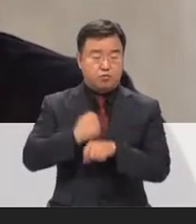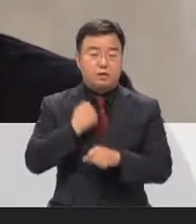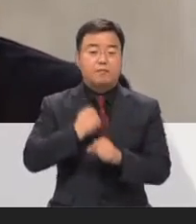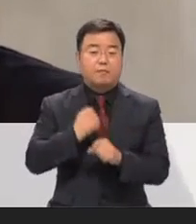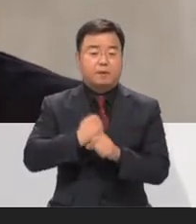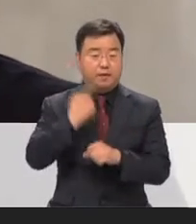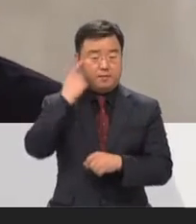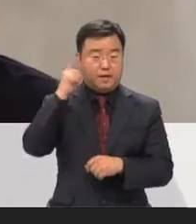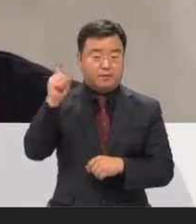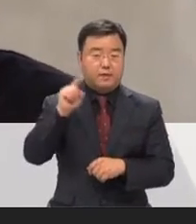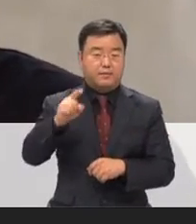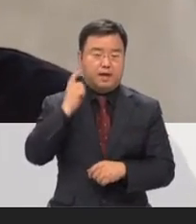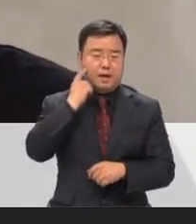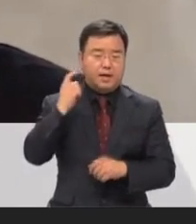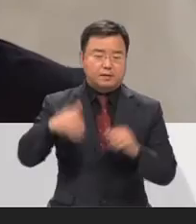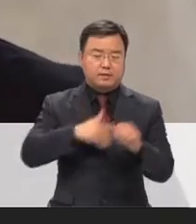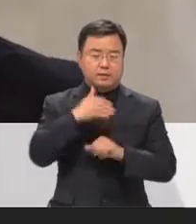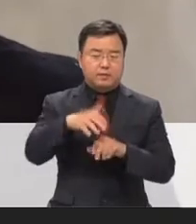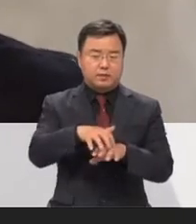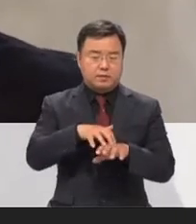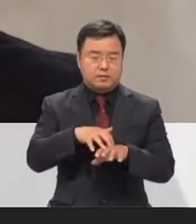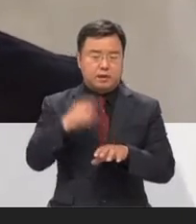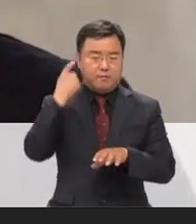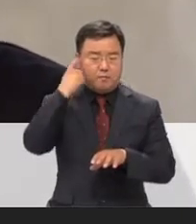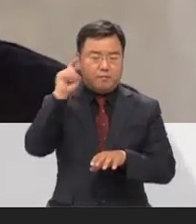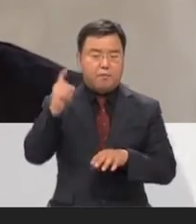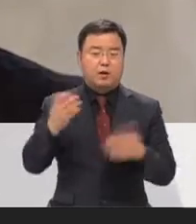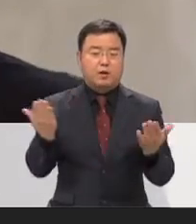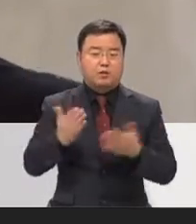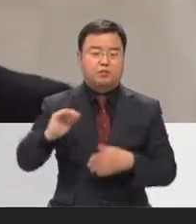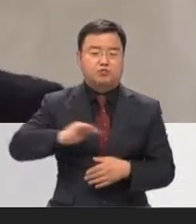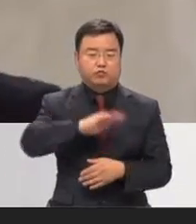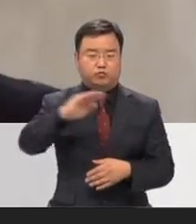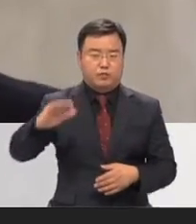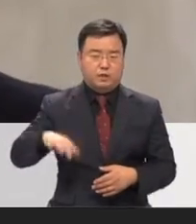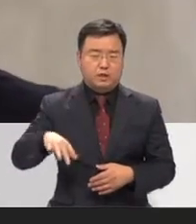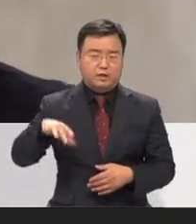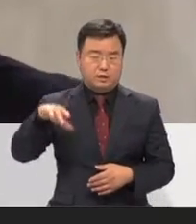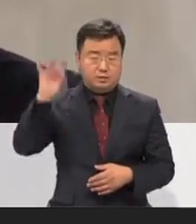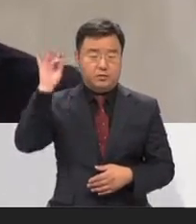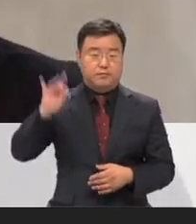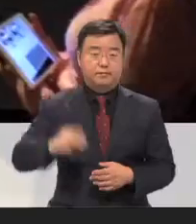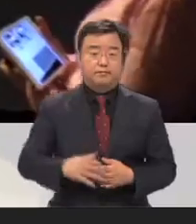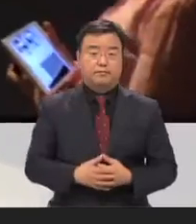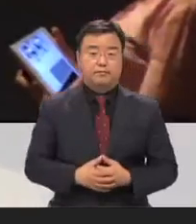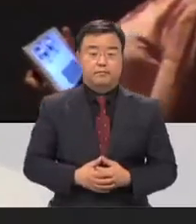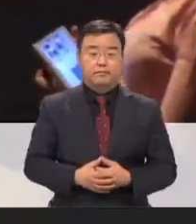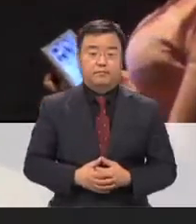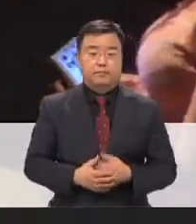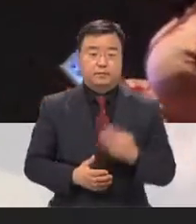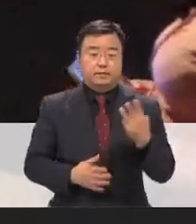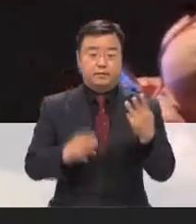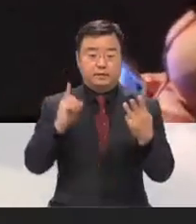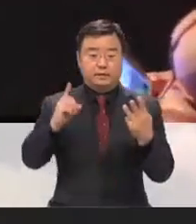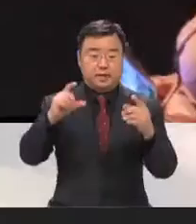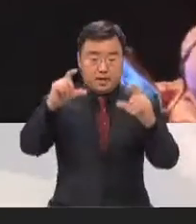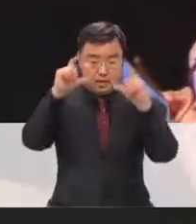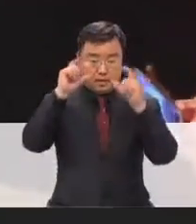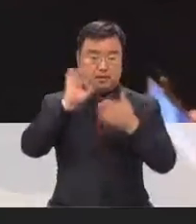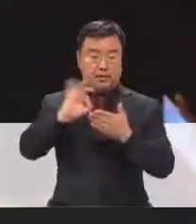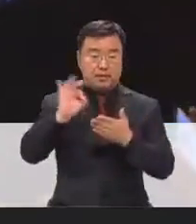first to invent a virtual reality system like this. So we invent a